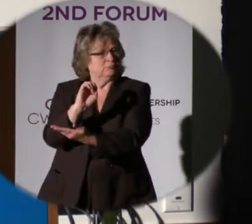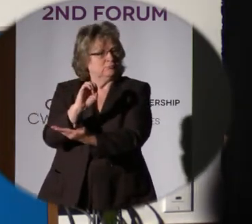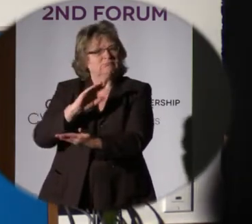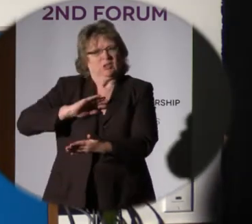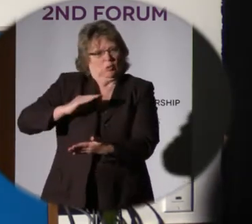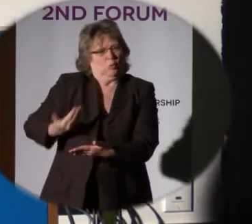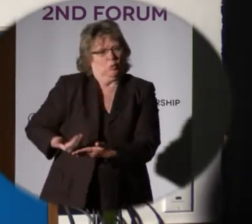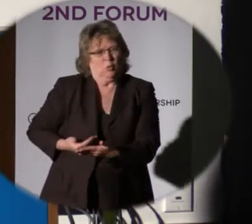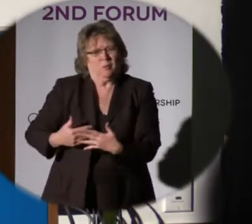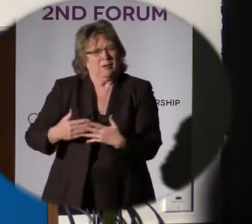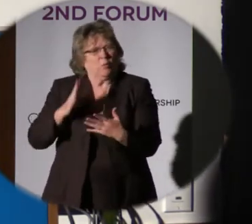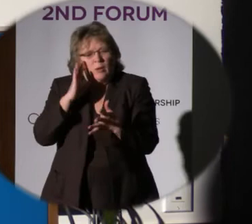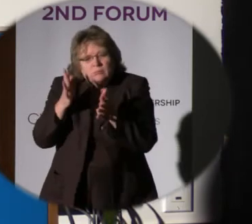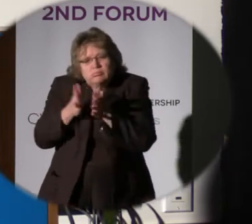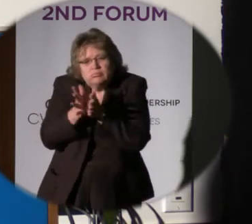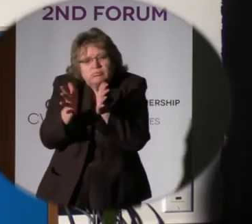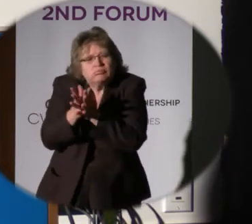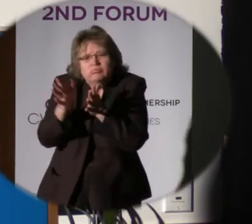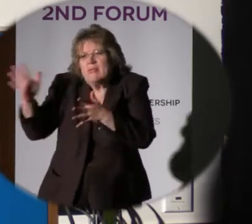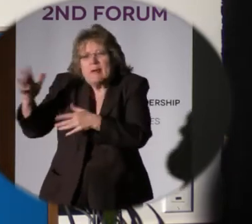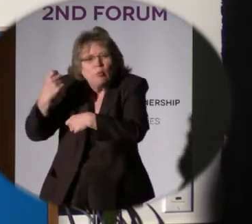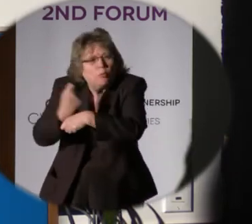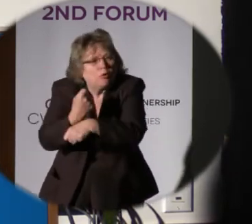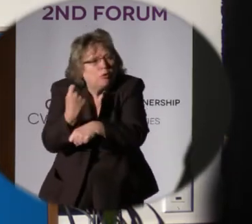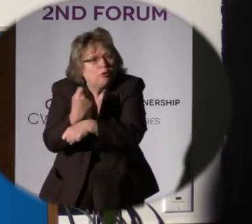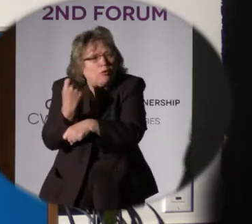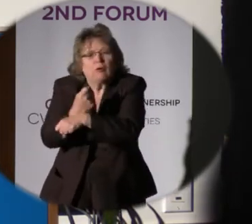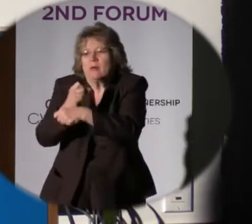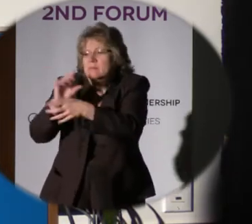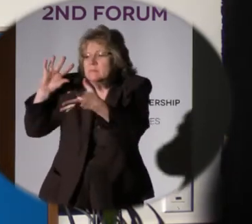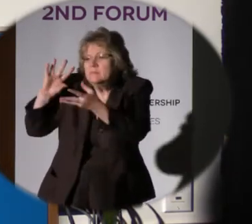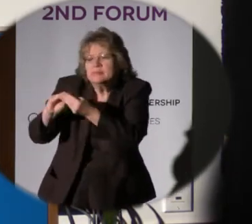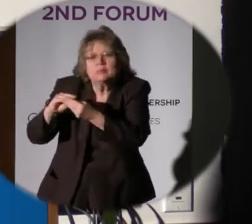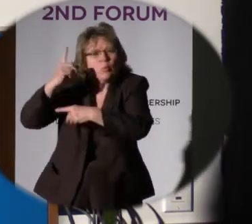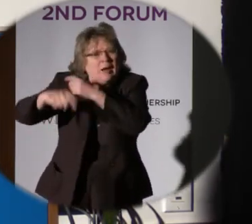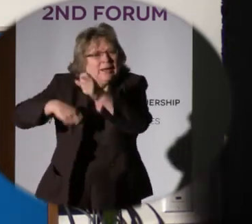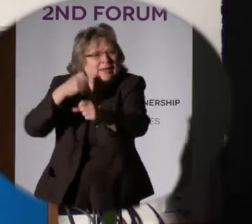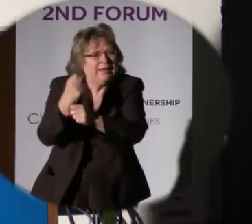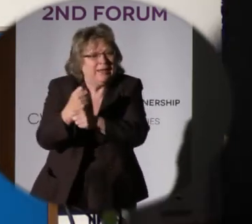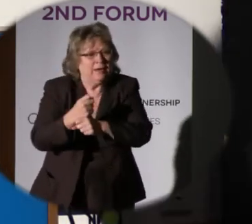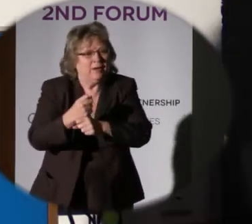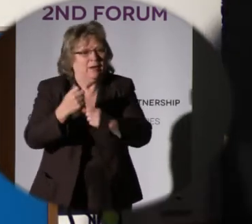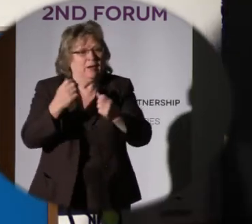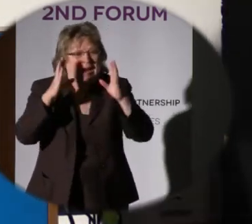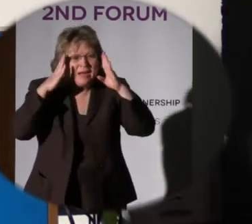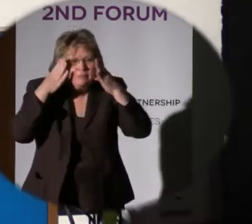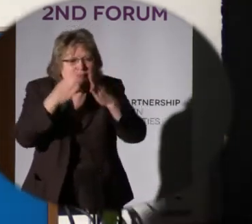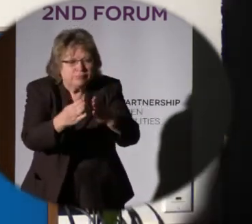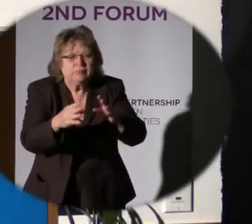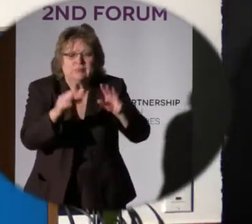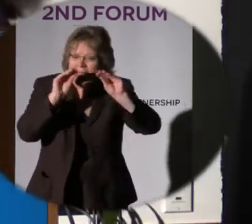quick summary of a lot of the work they've been doing in a very short time period. She has 5 minutes. Thank you.